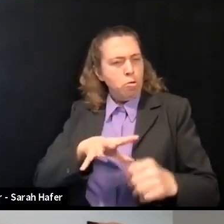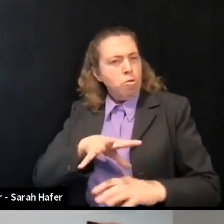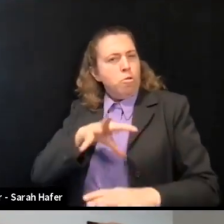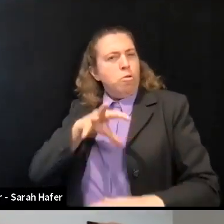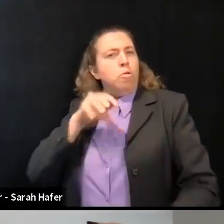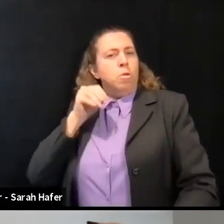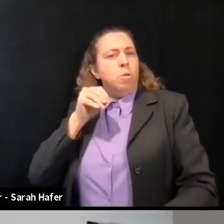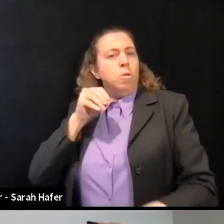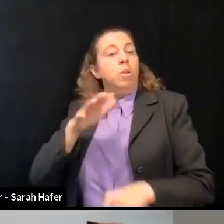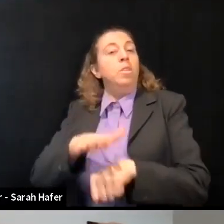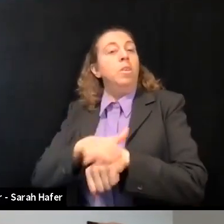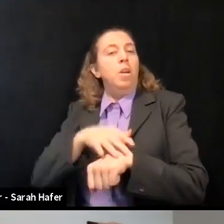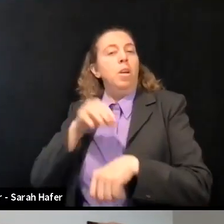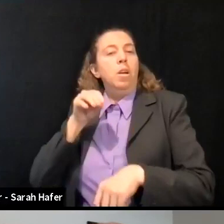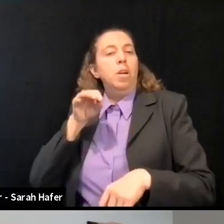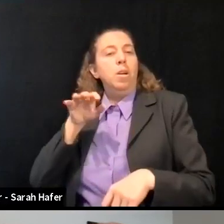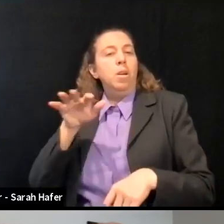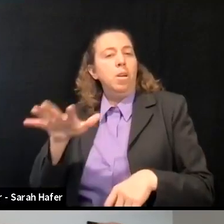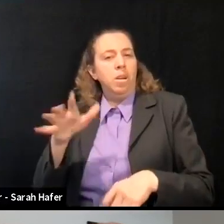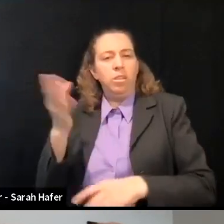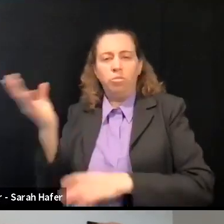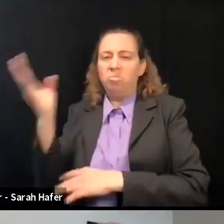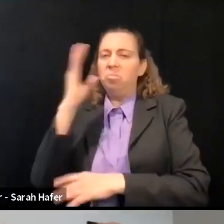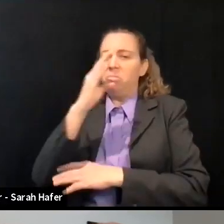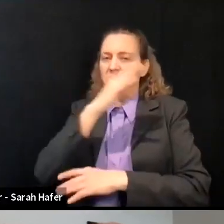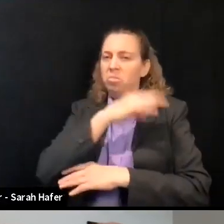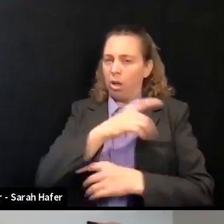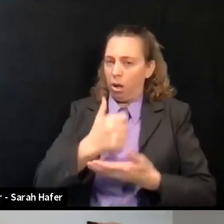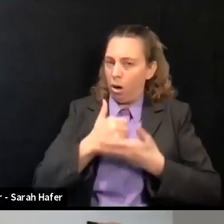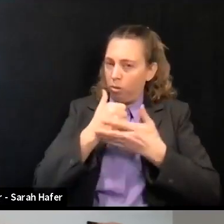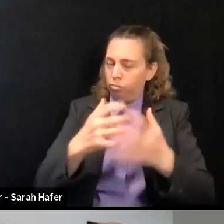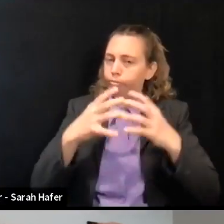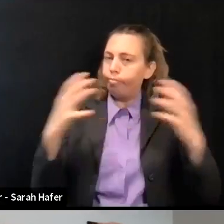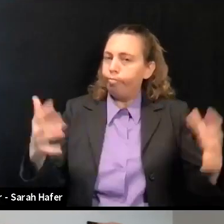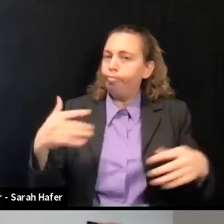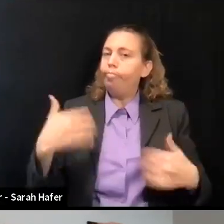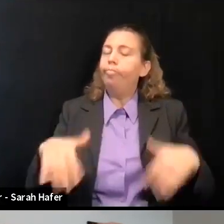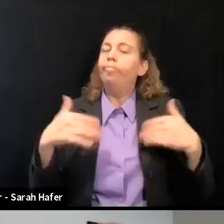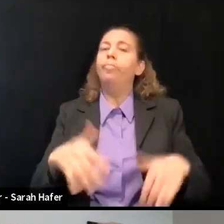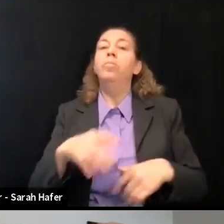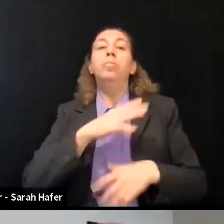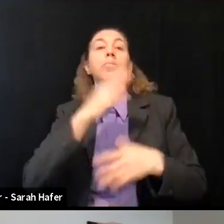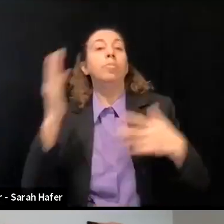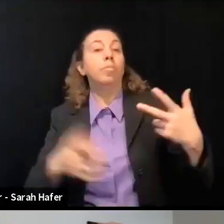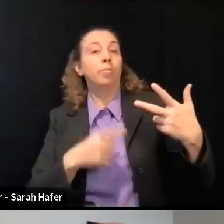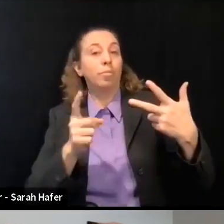the third thing I like to say is, even at difficult times, counting our blessings